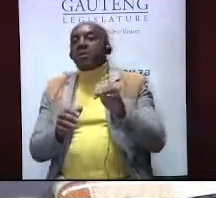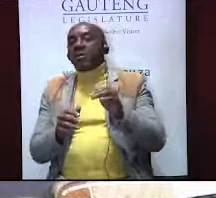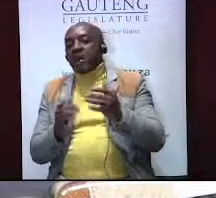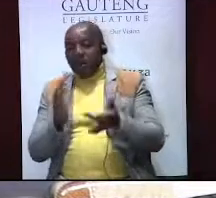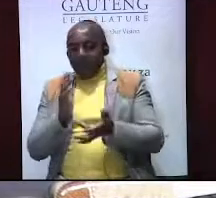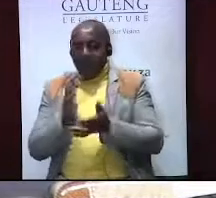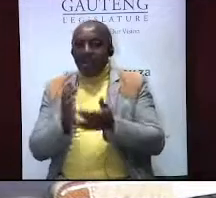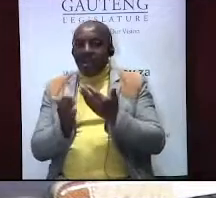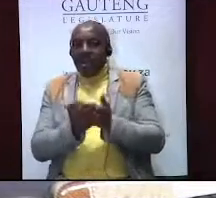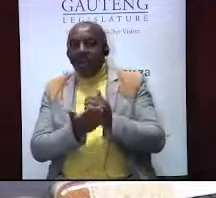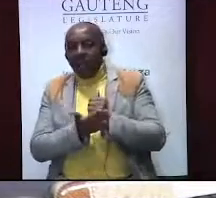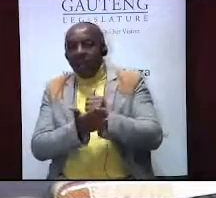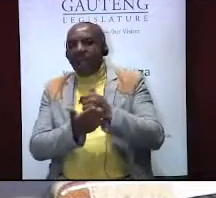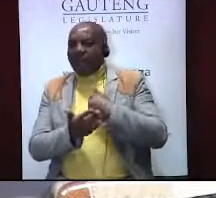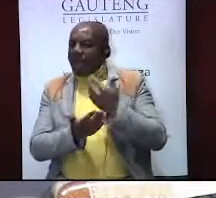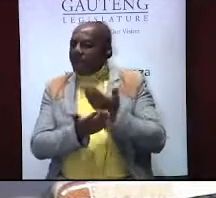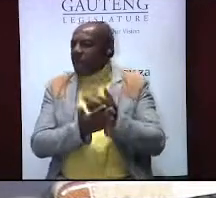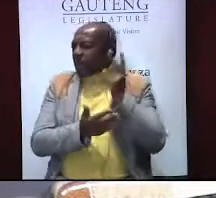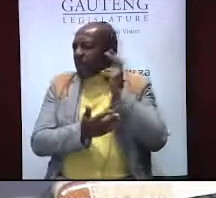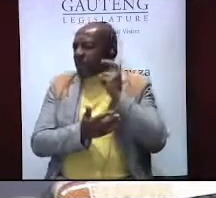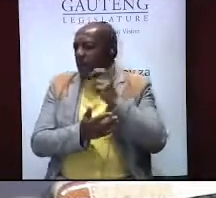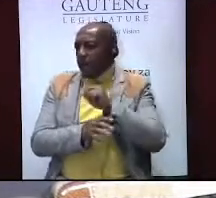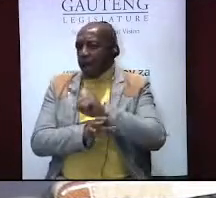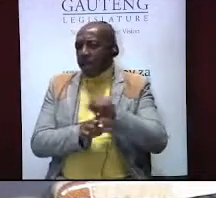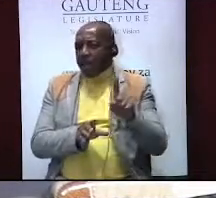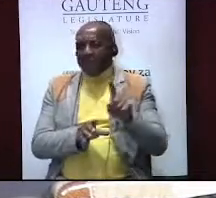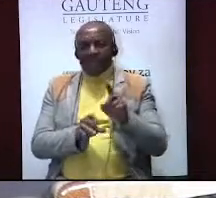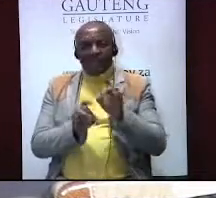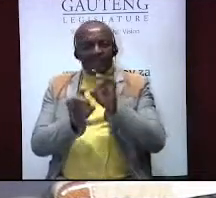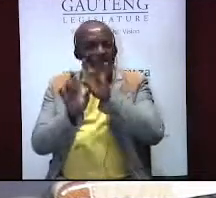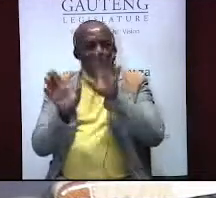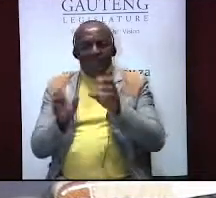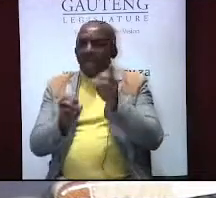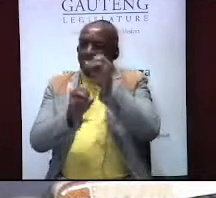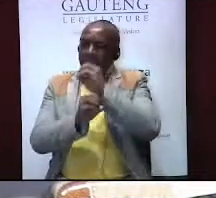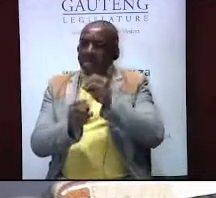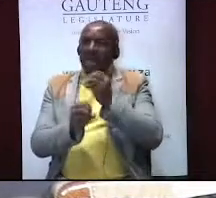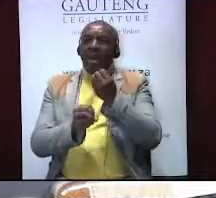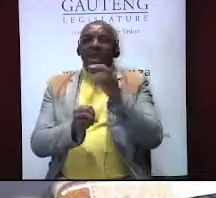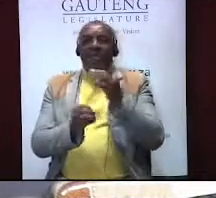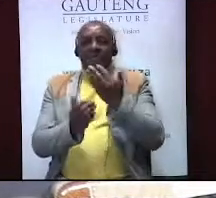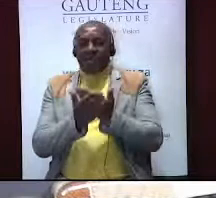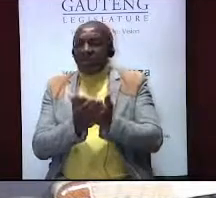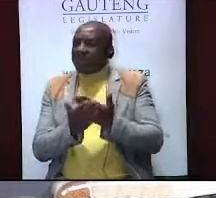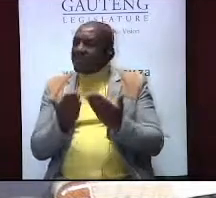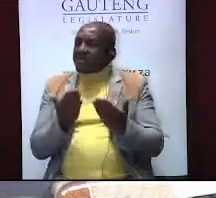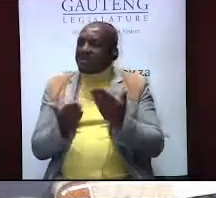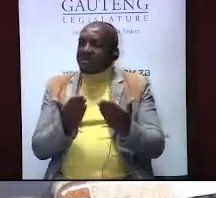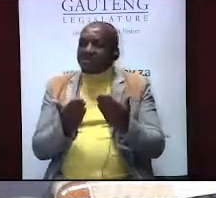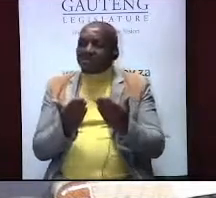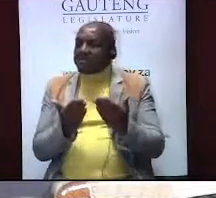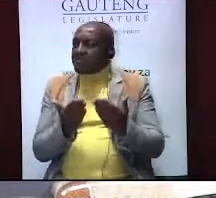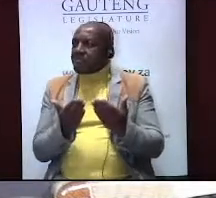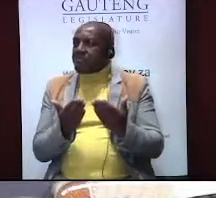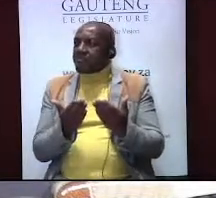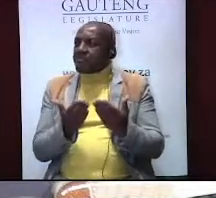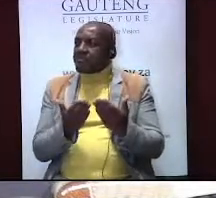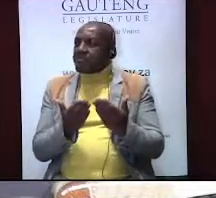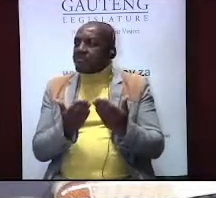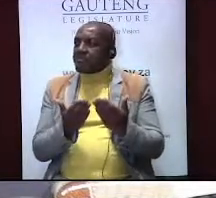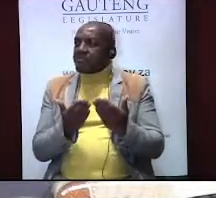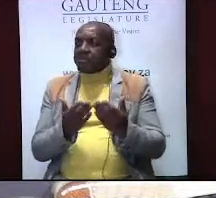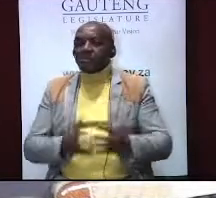can hear from here, but very faintly from your computer there. If you can just beam, thank you.